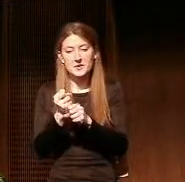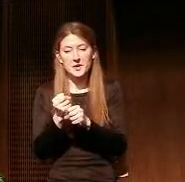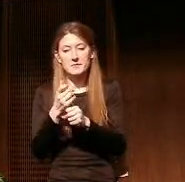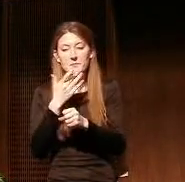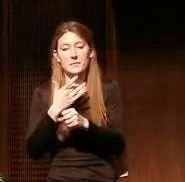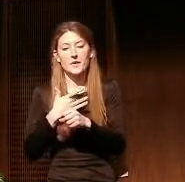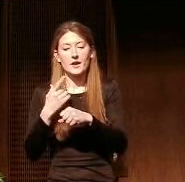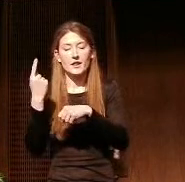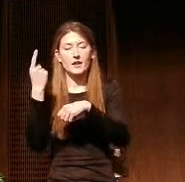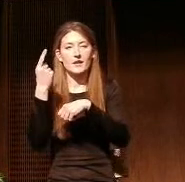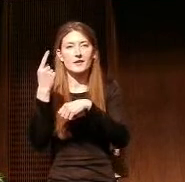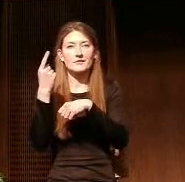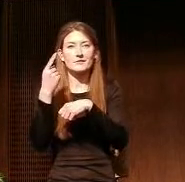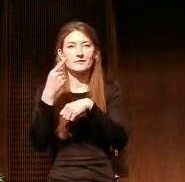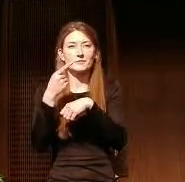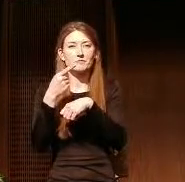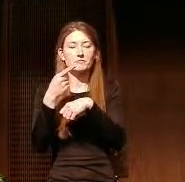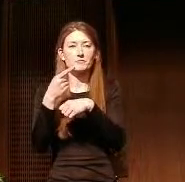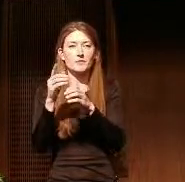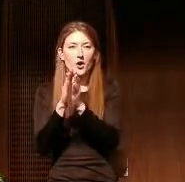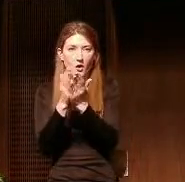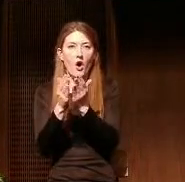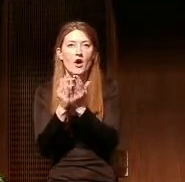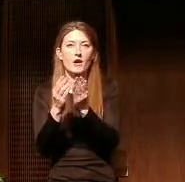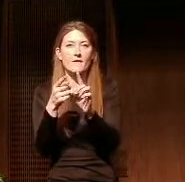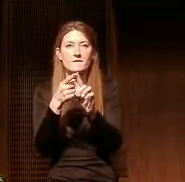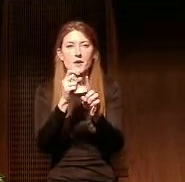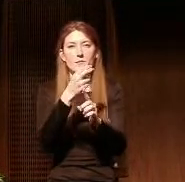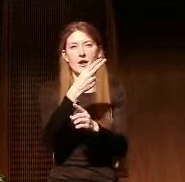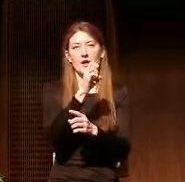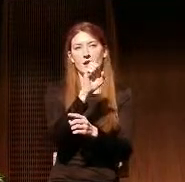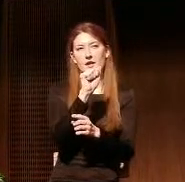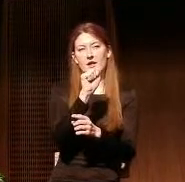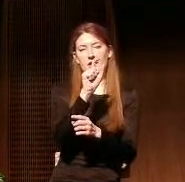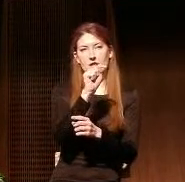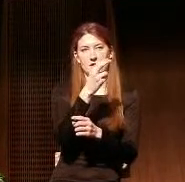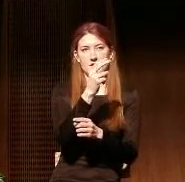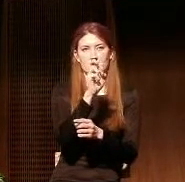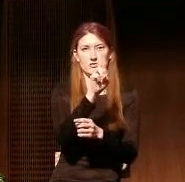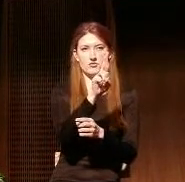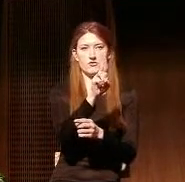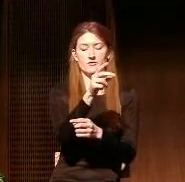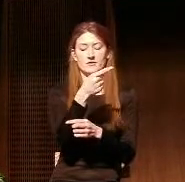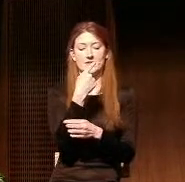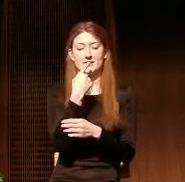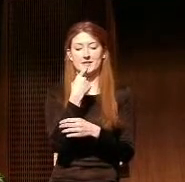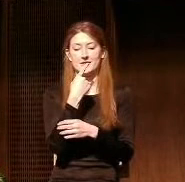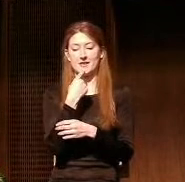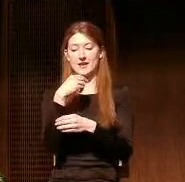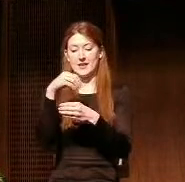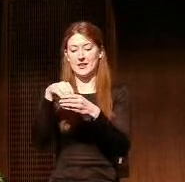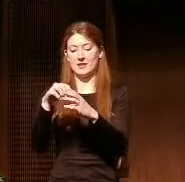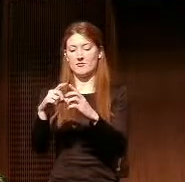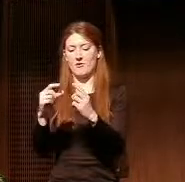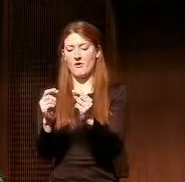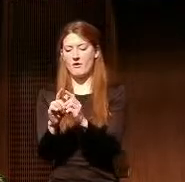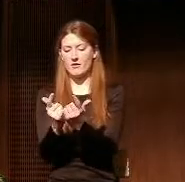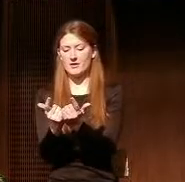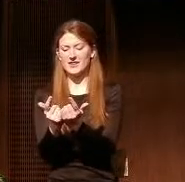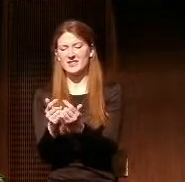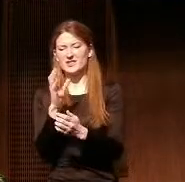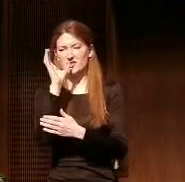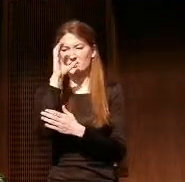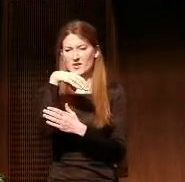who worked with him for a long time. She said in that birthday card, "It's strange not